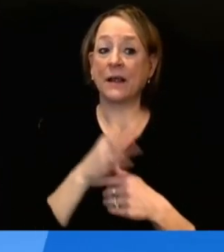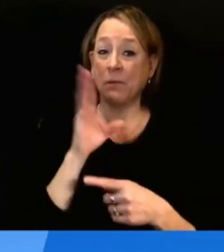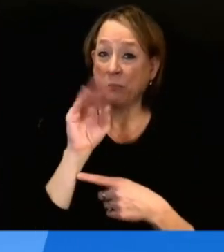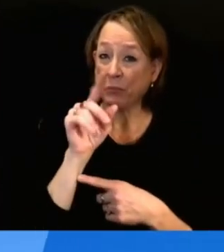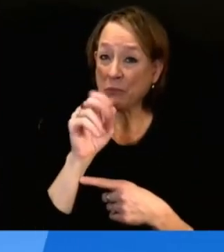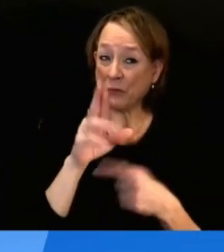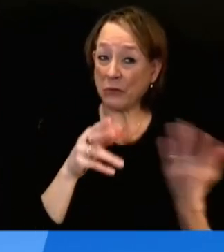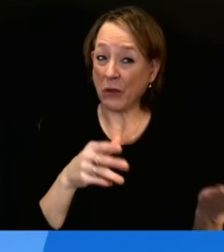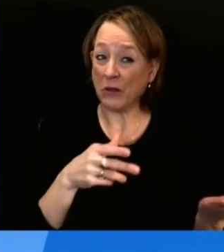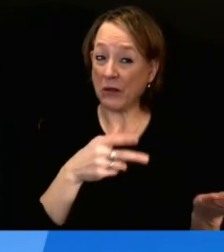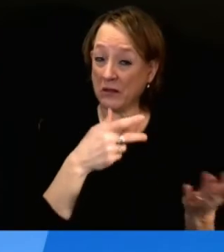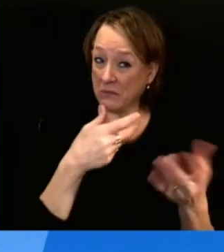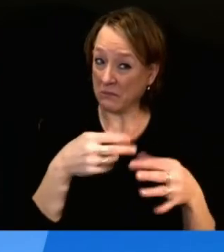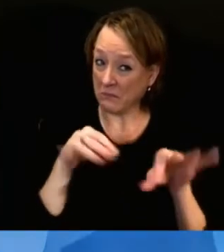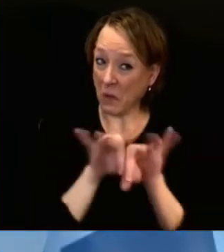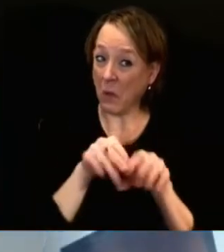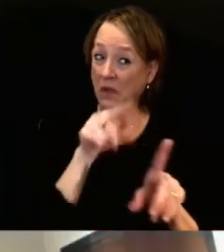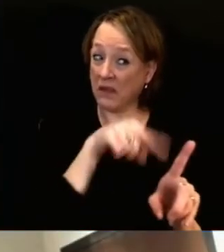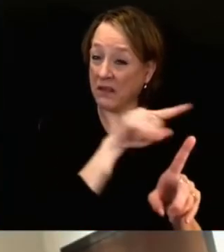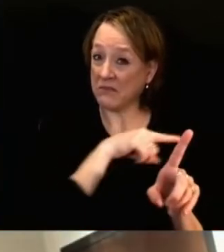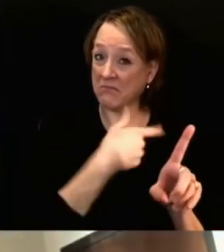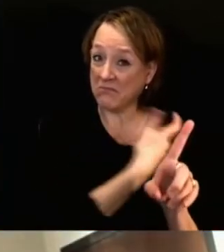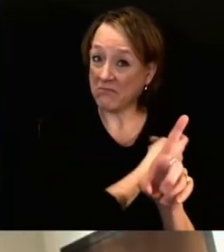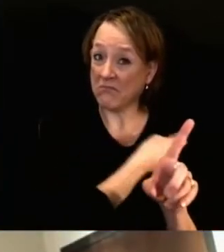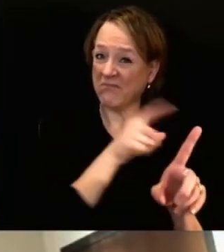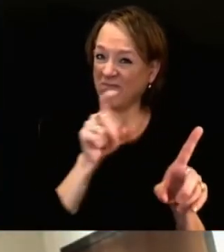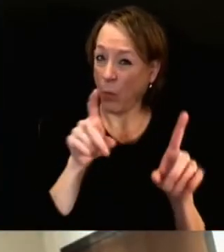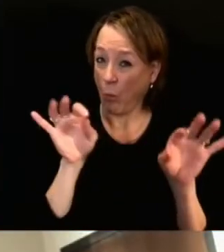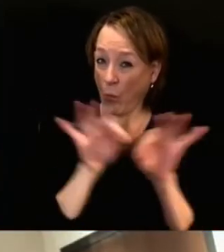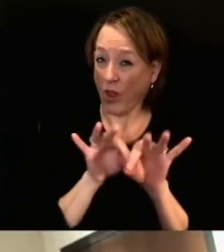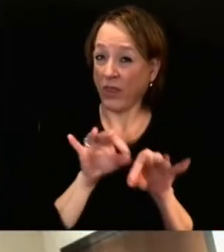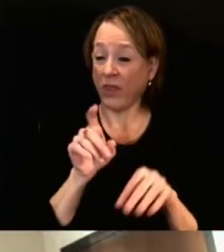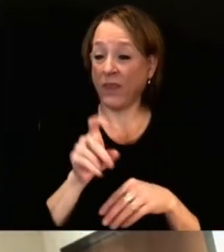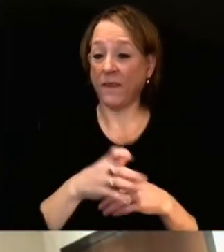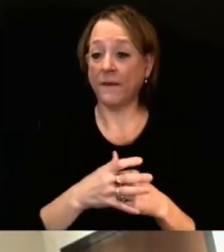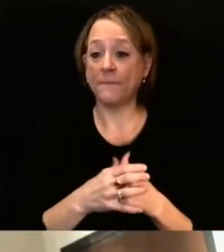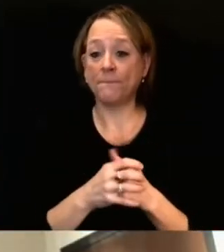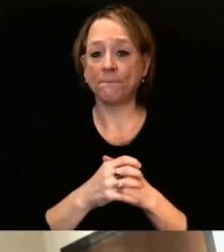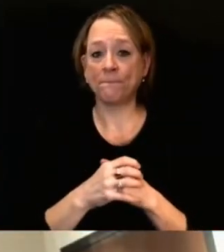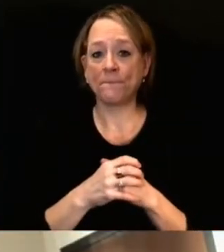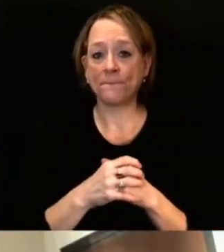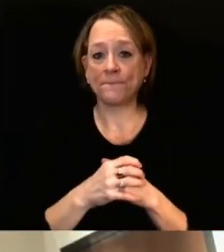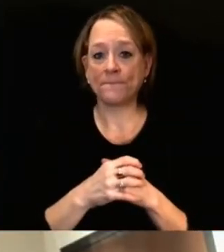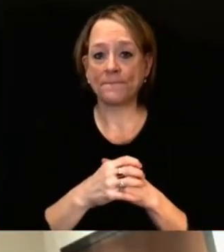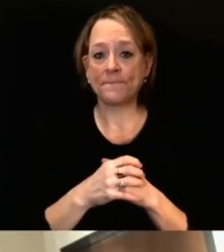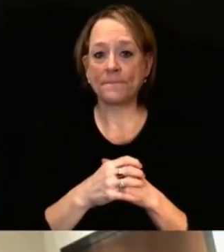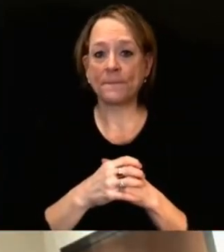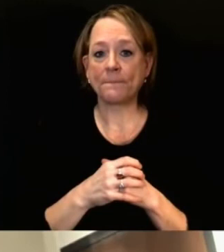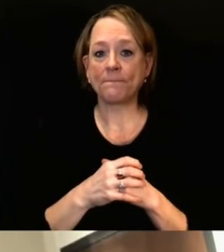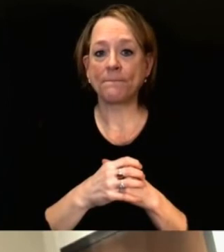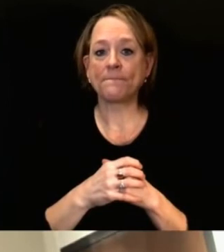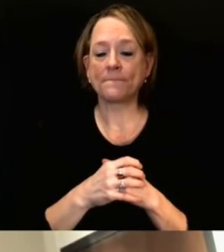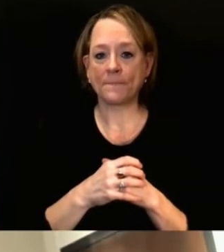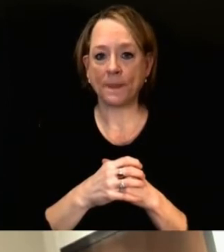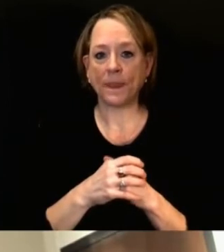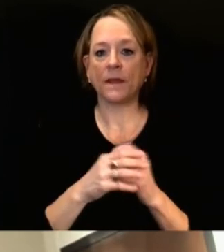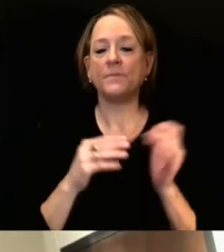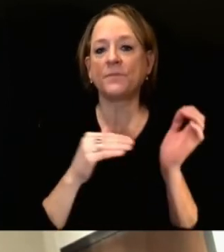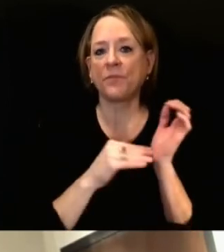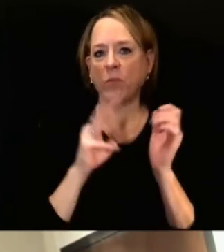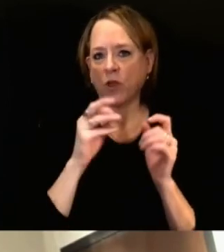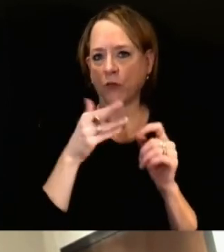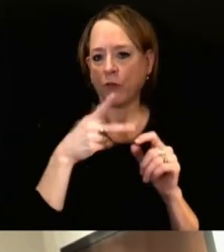For the last part of the question, I think one of the clear messages, one of the clear things we've